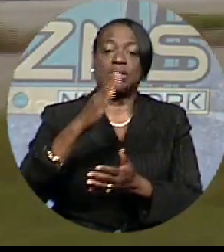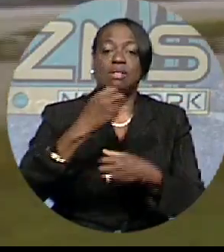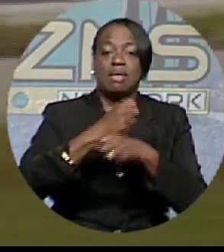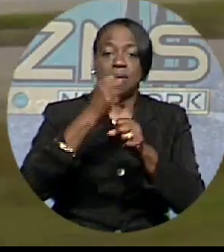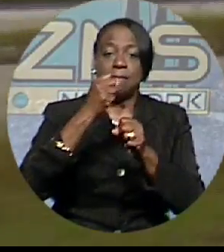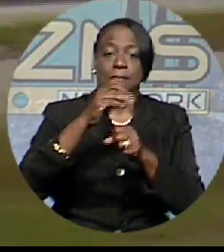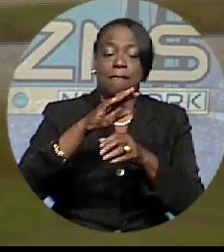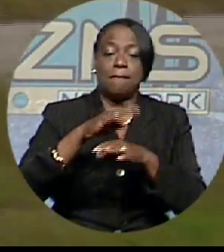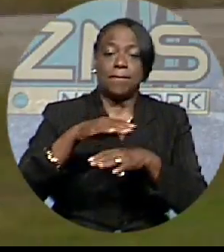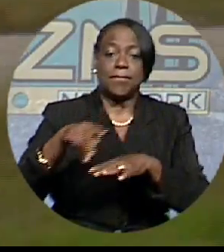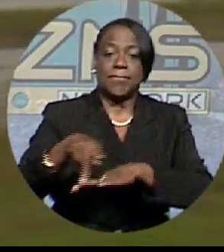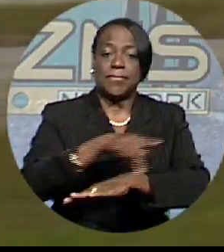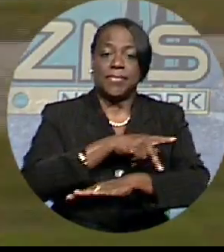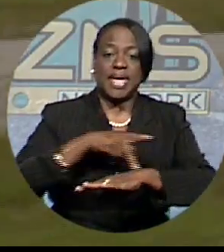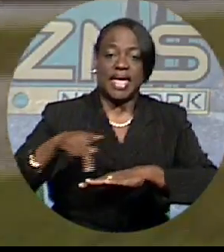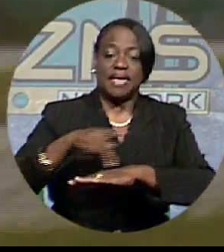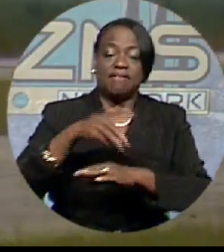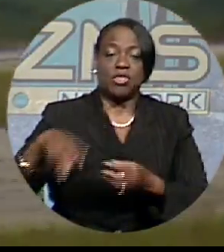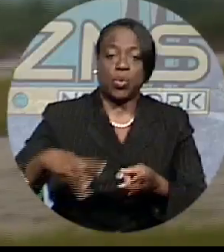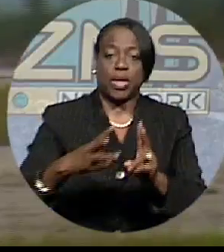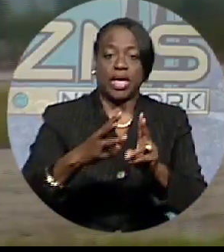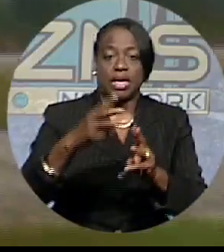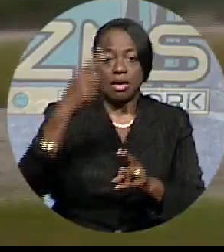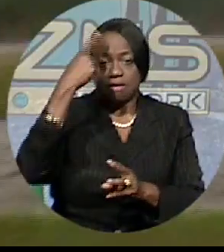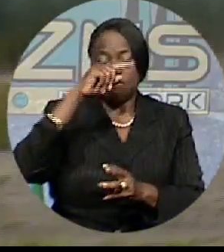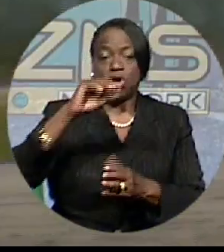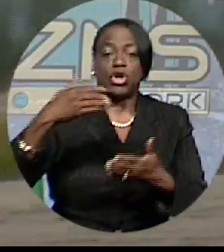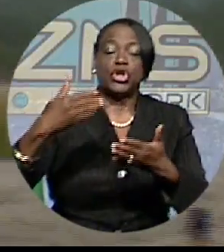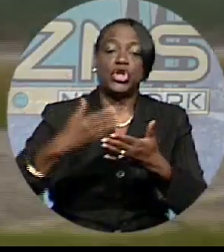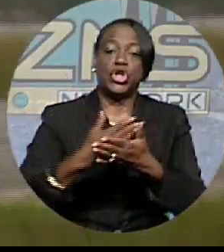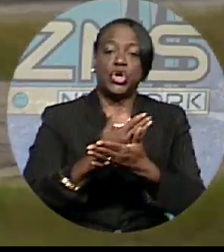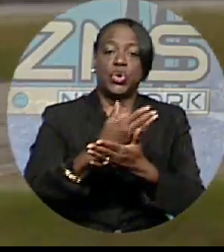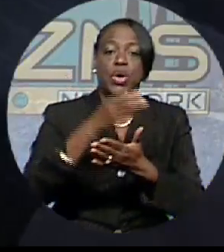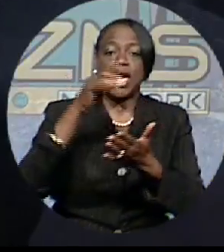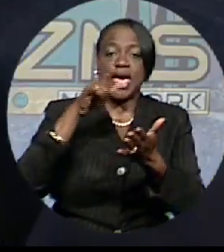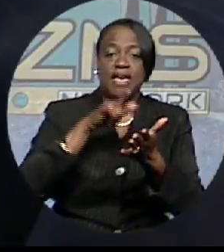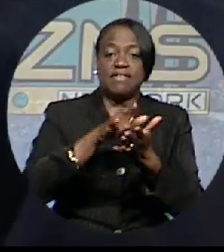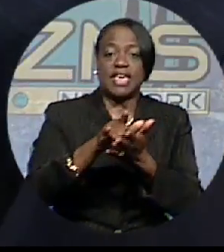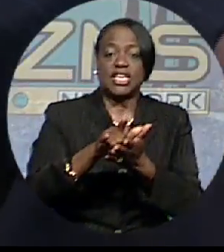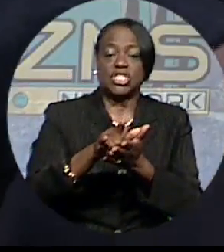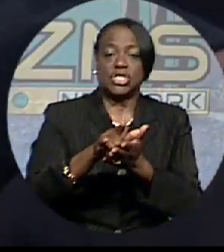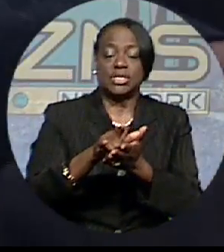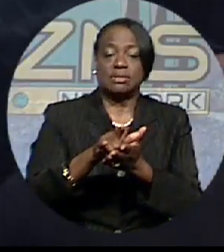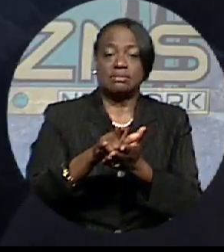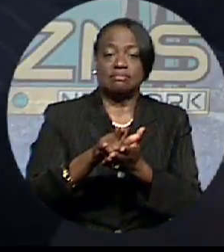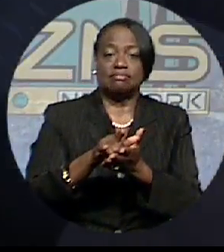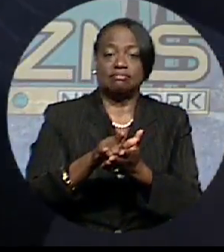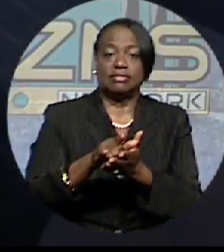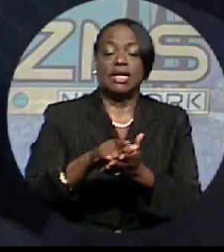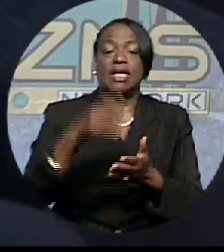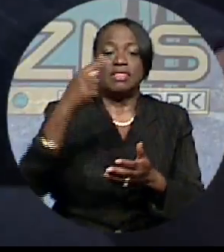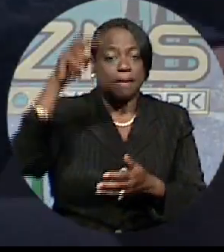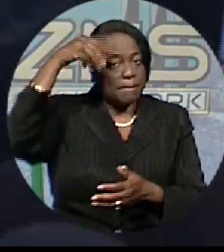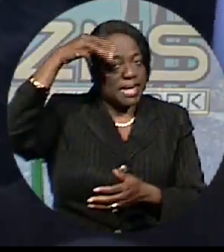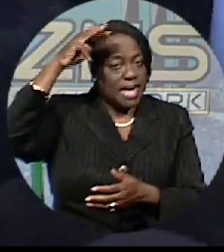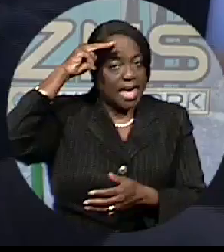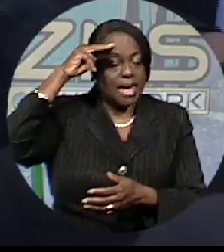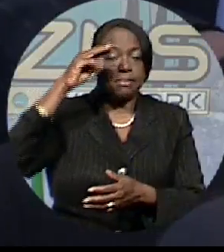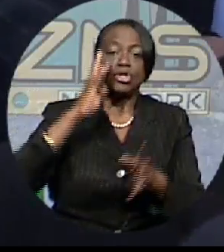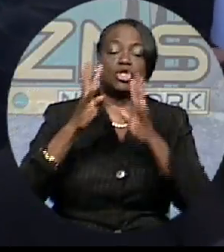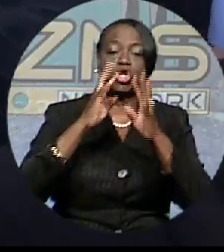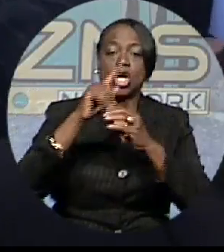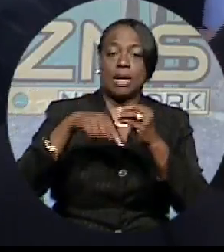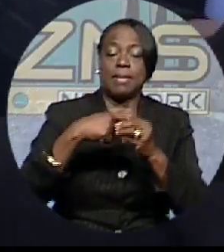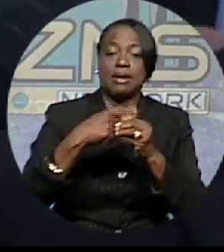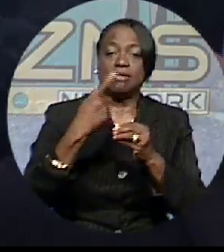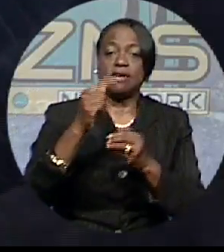pave the way for a new era in aviation administration. The PM spoke about the $150 million investment nationwide. And